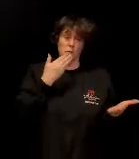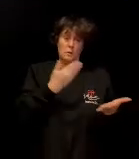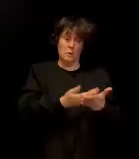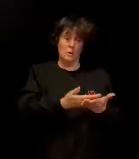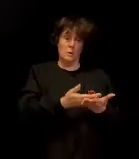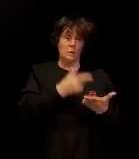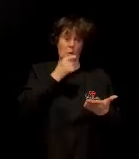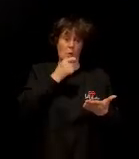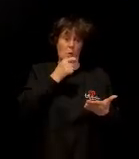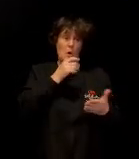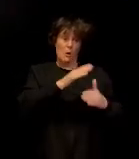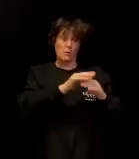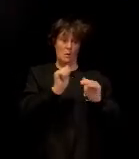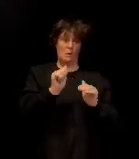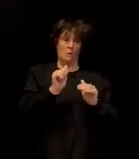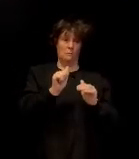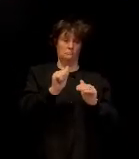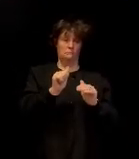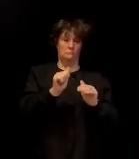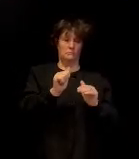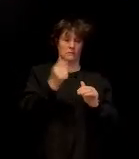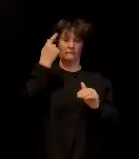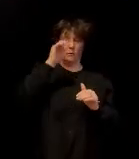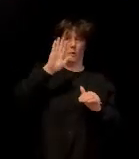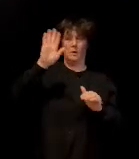called. Amen. Amen.